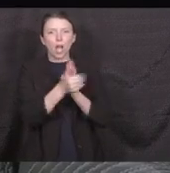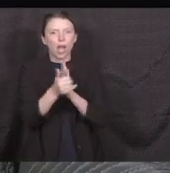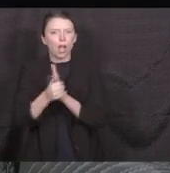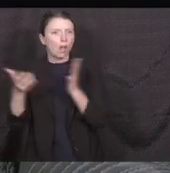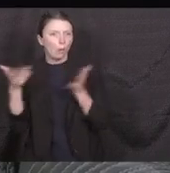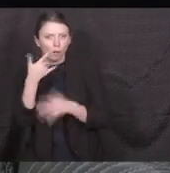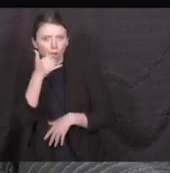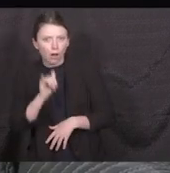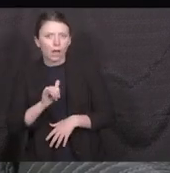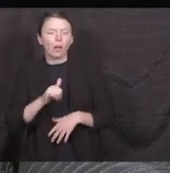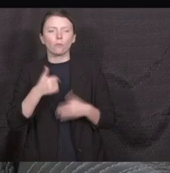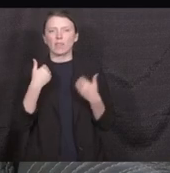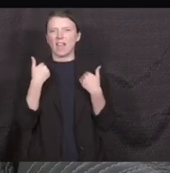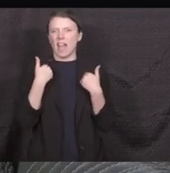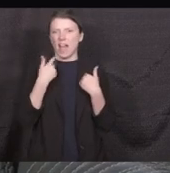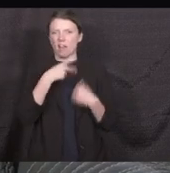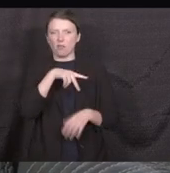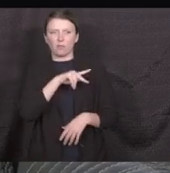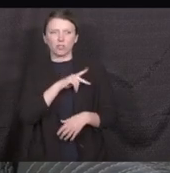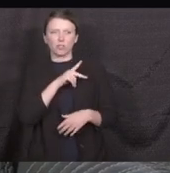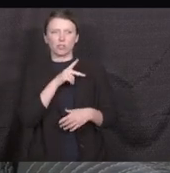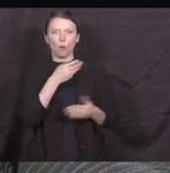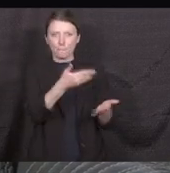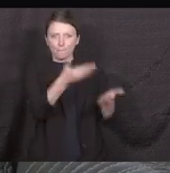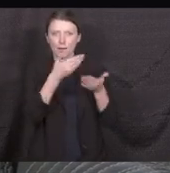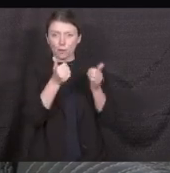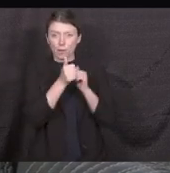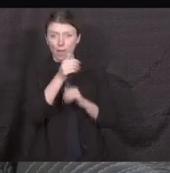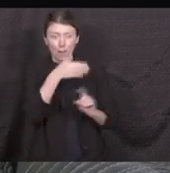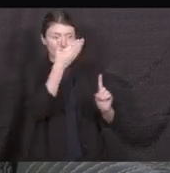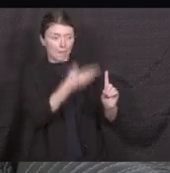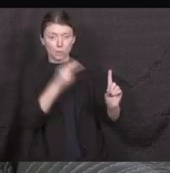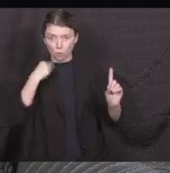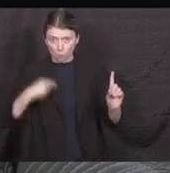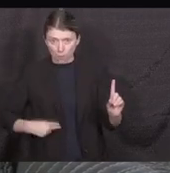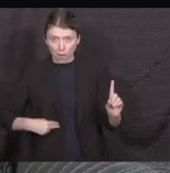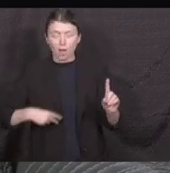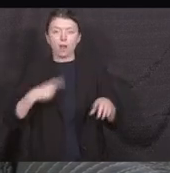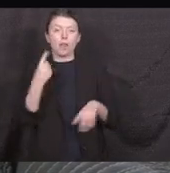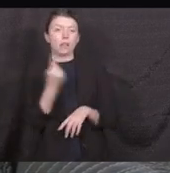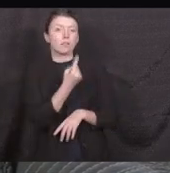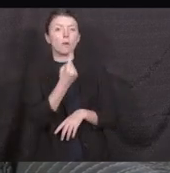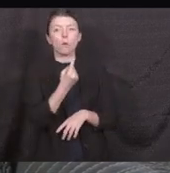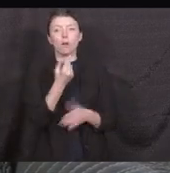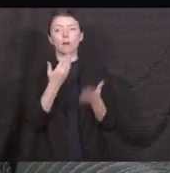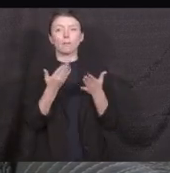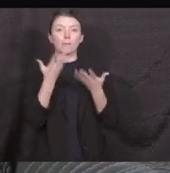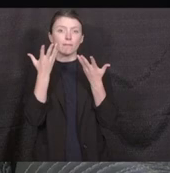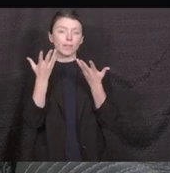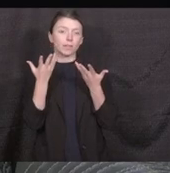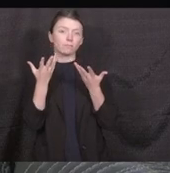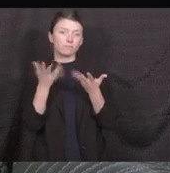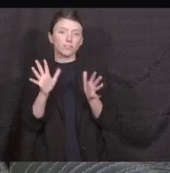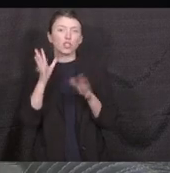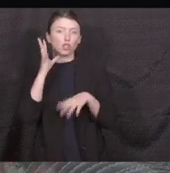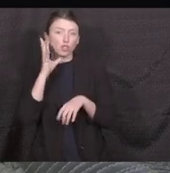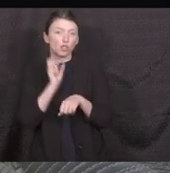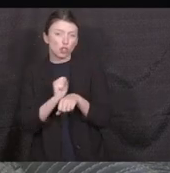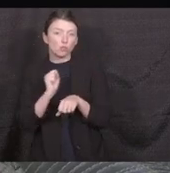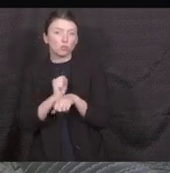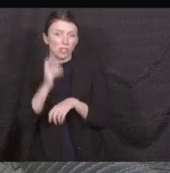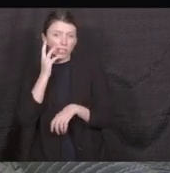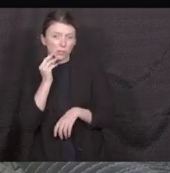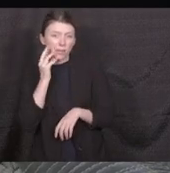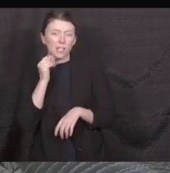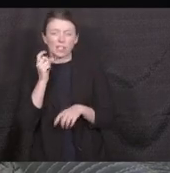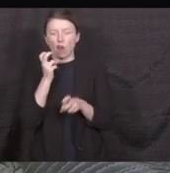they bring to the table as a human being and as somebody who might work in the industry? It's hard to sort of give